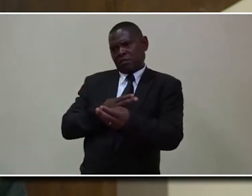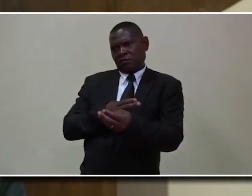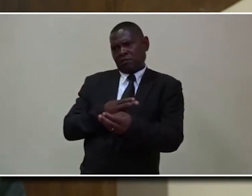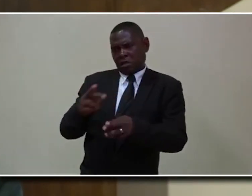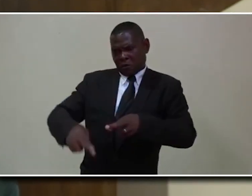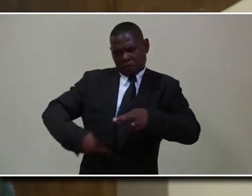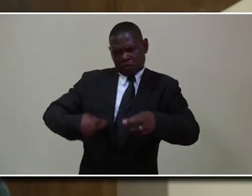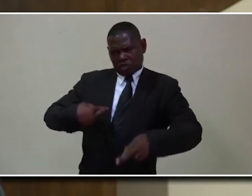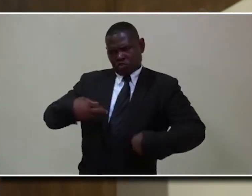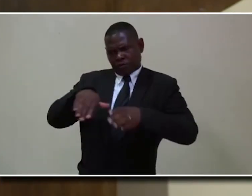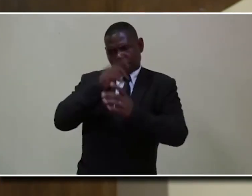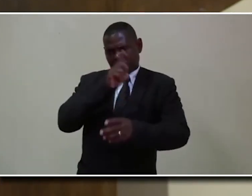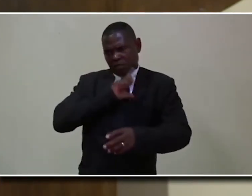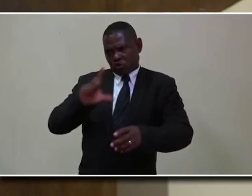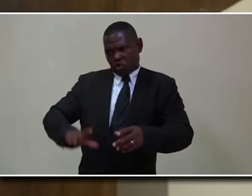Rejoice in the Lord.